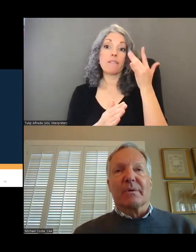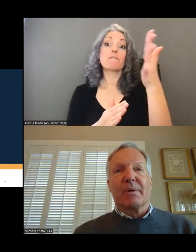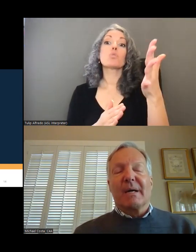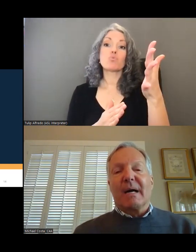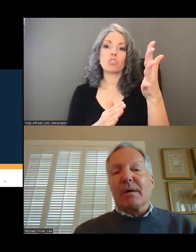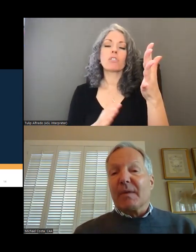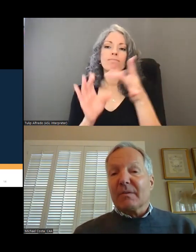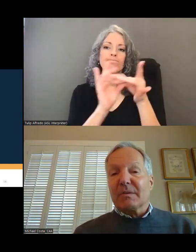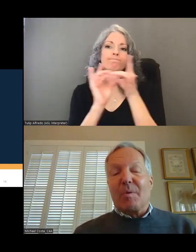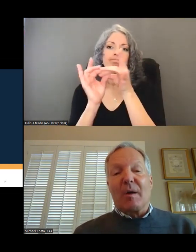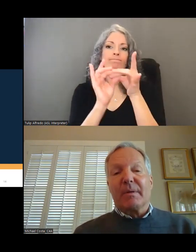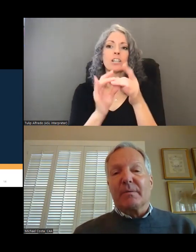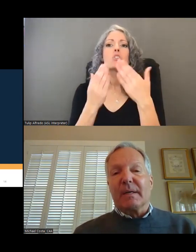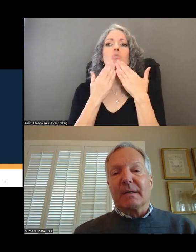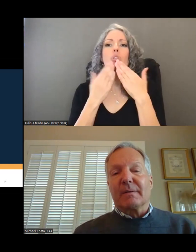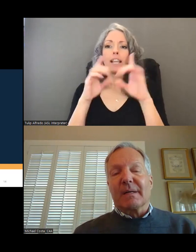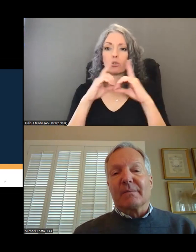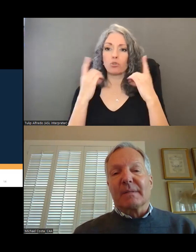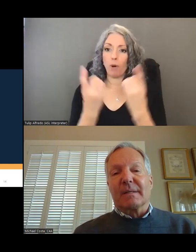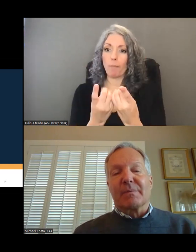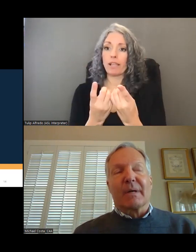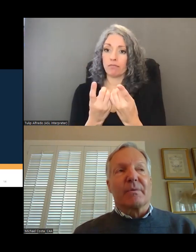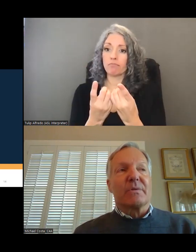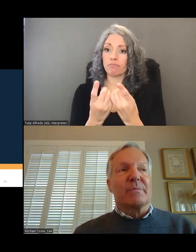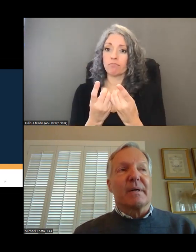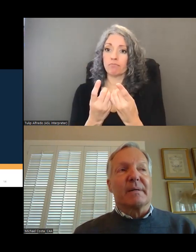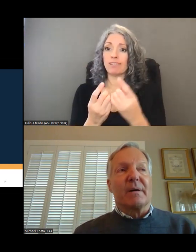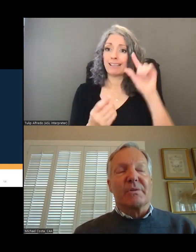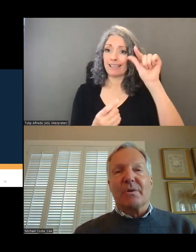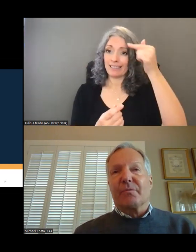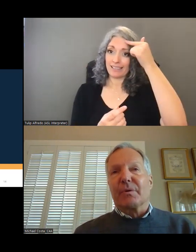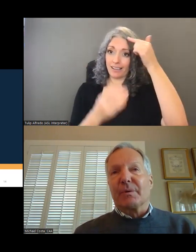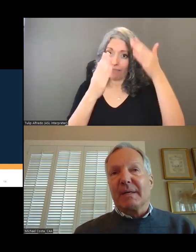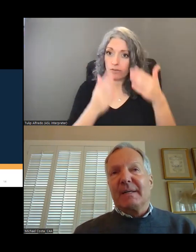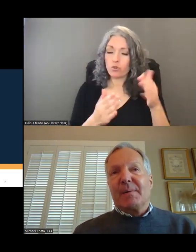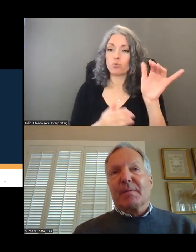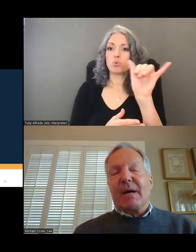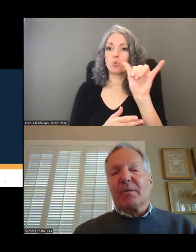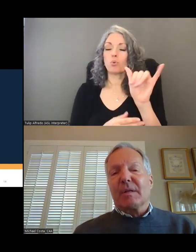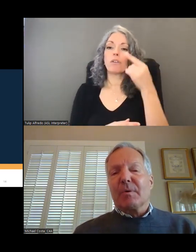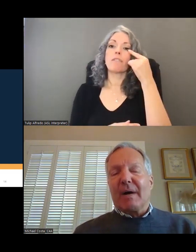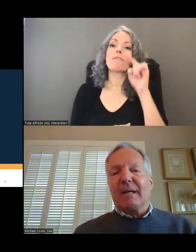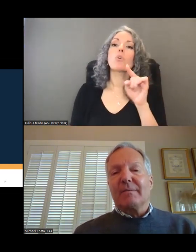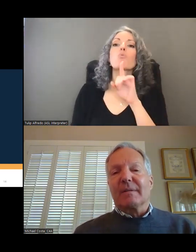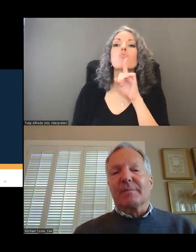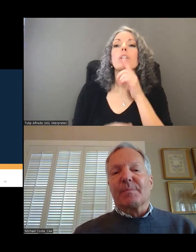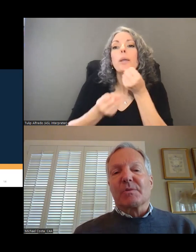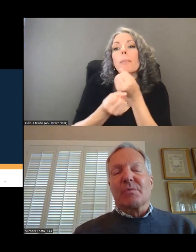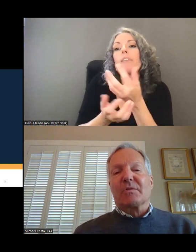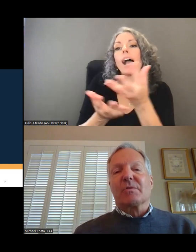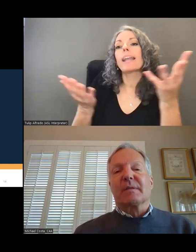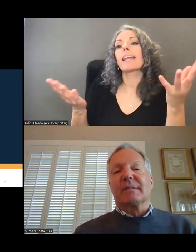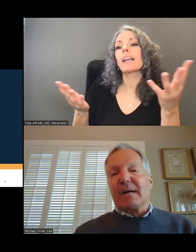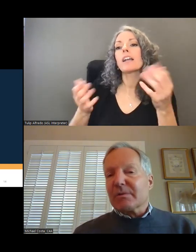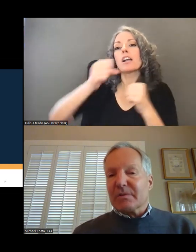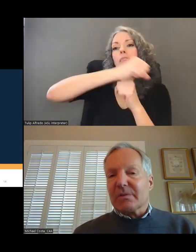networks. So I want to thank the department and the governors also for kind of really providing the